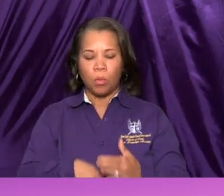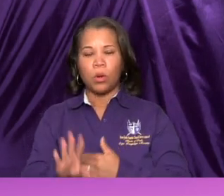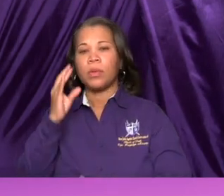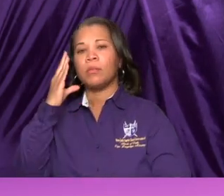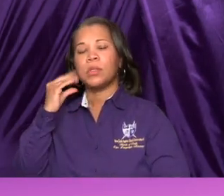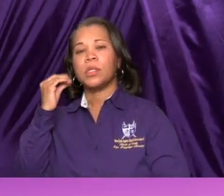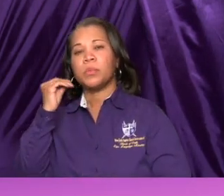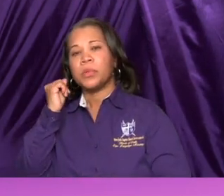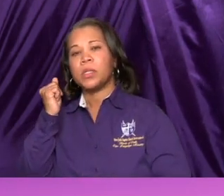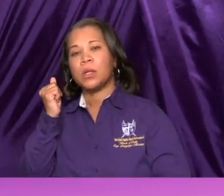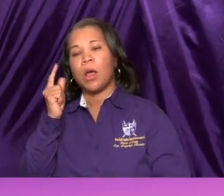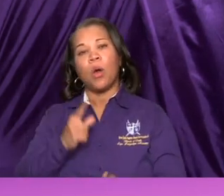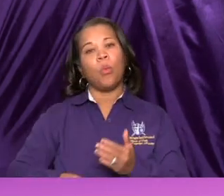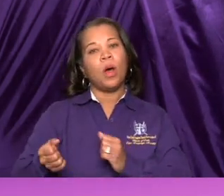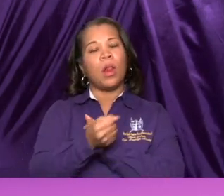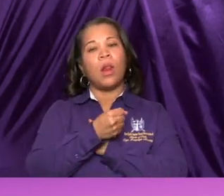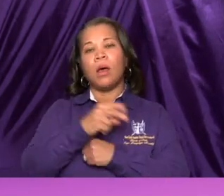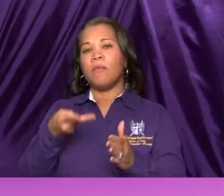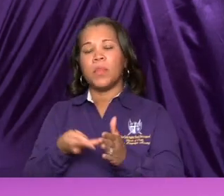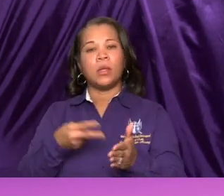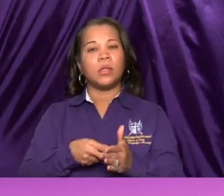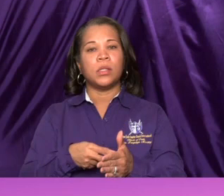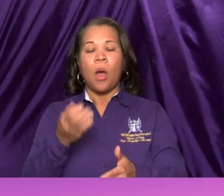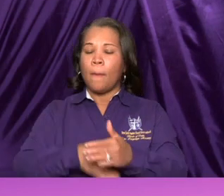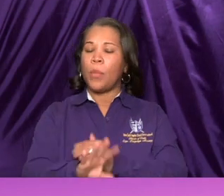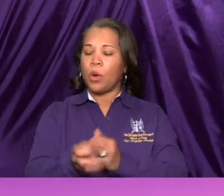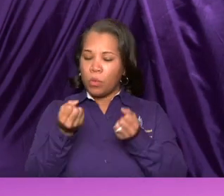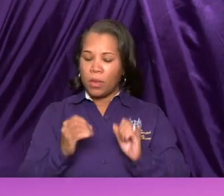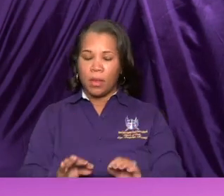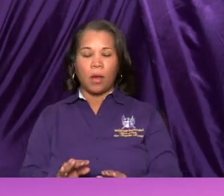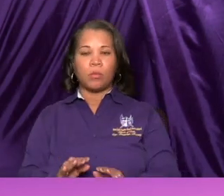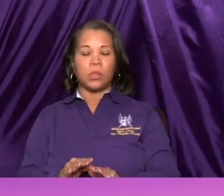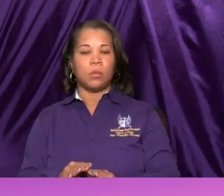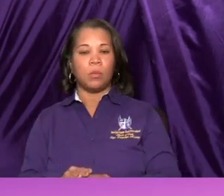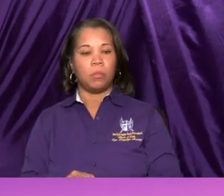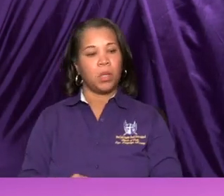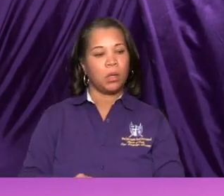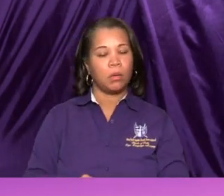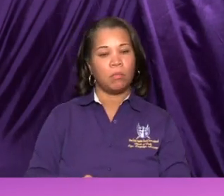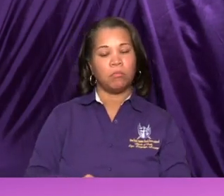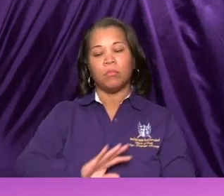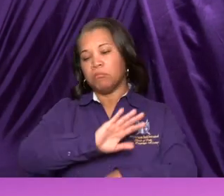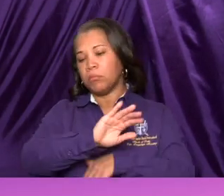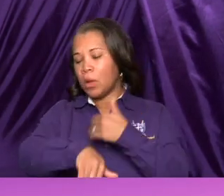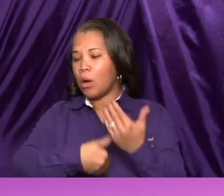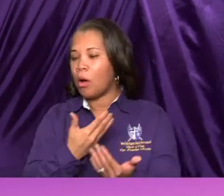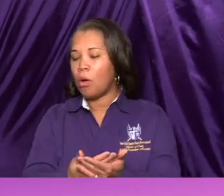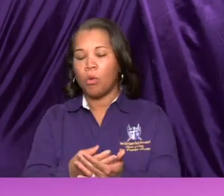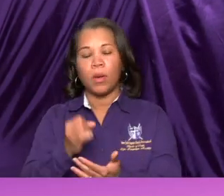means. We were born without a home, born without care, born without identity.